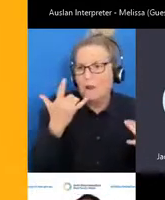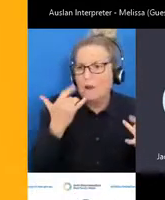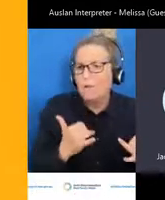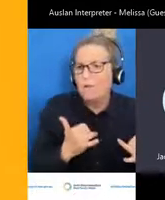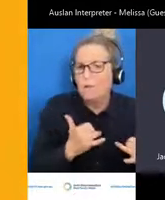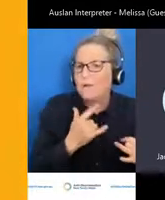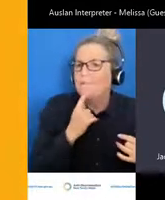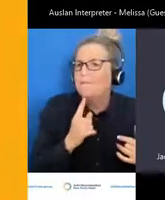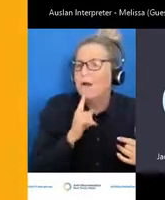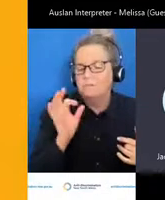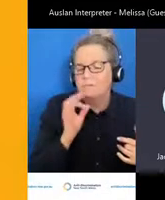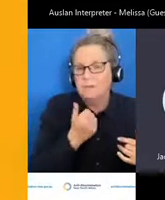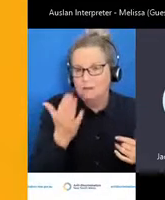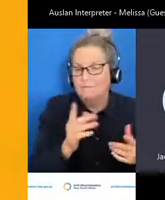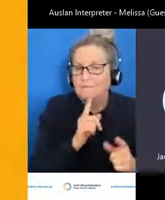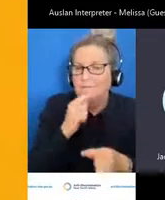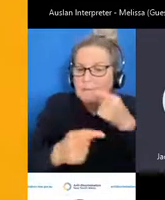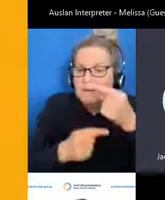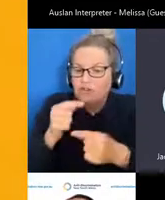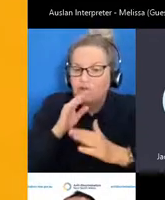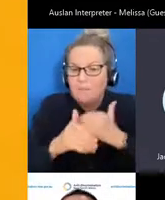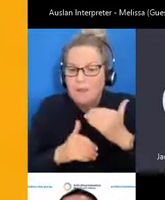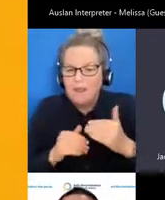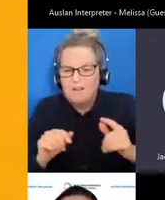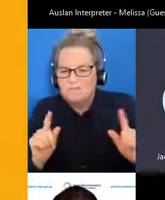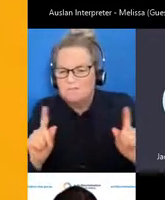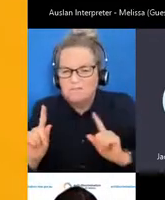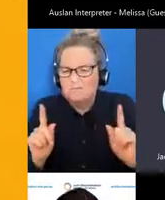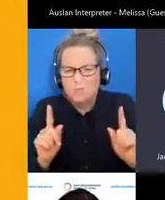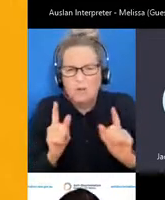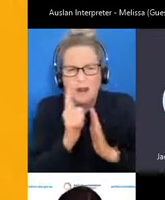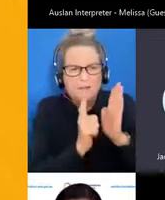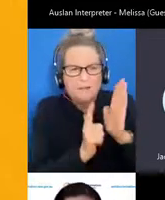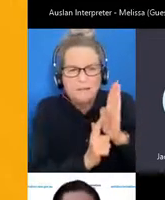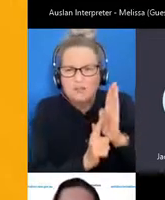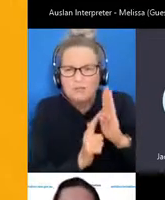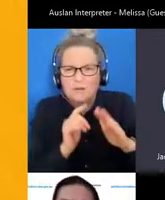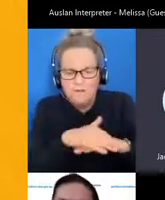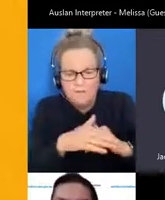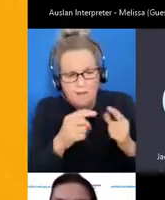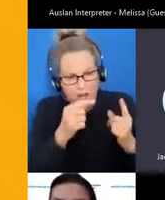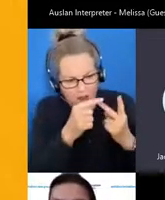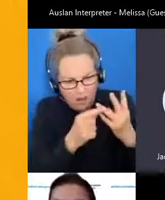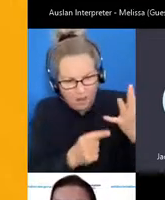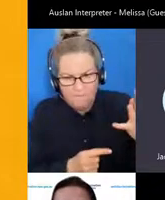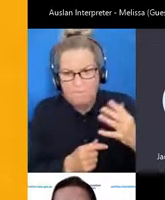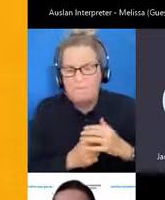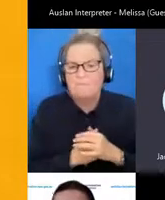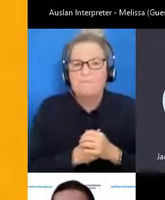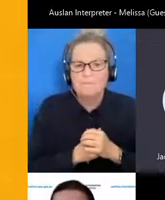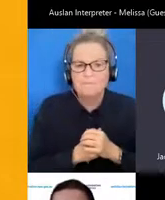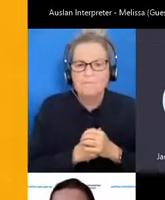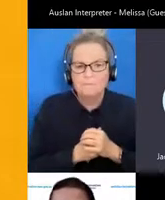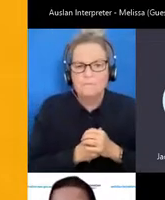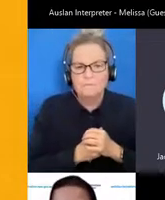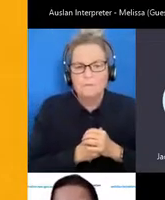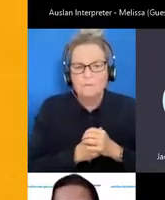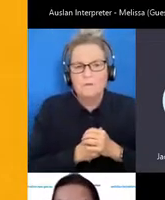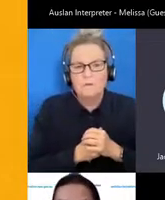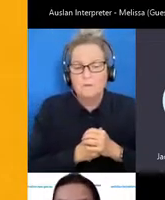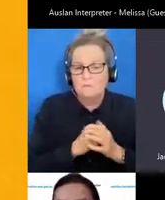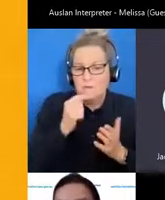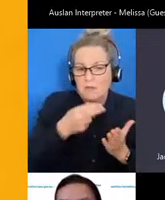them information about the sorts of things that the legislation covers and can refer them